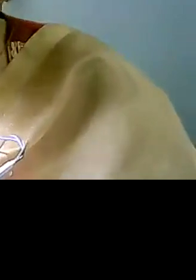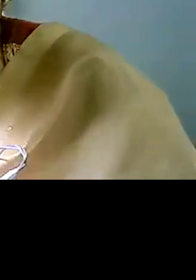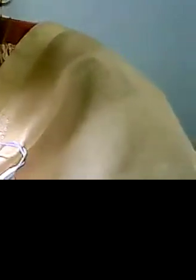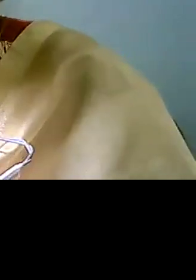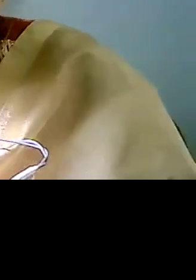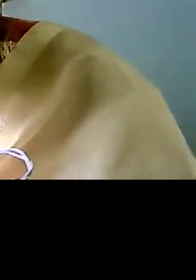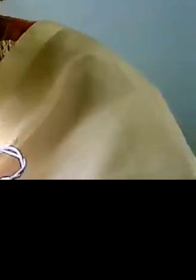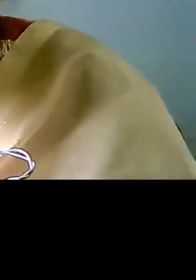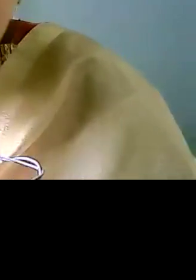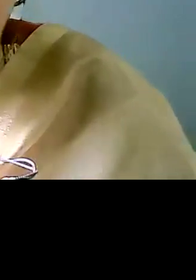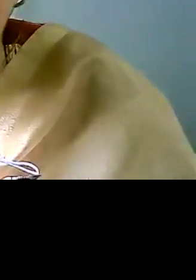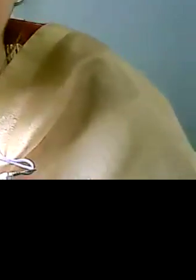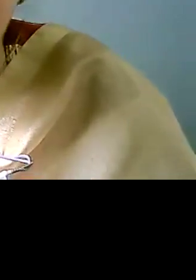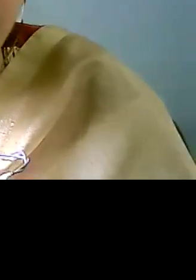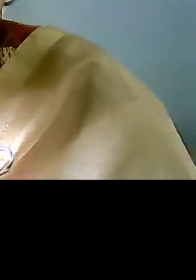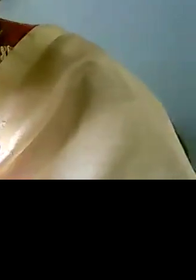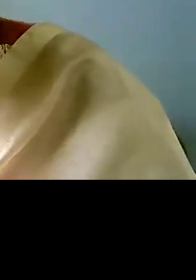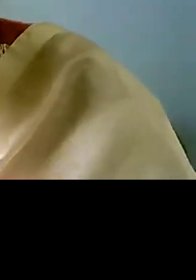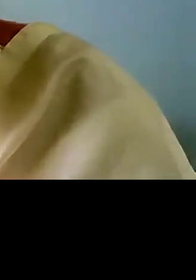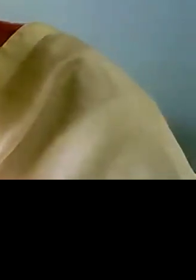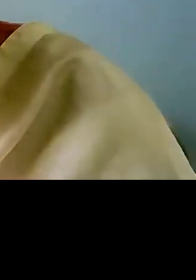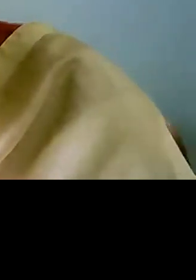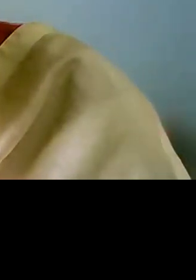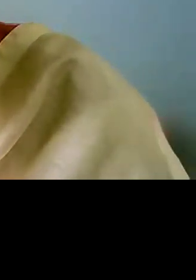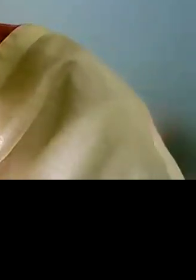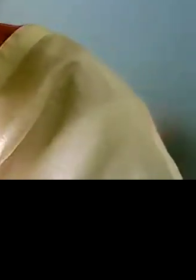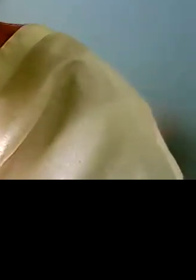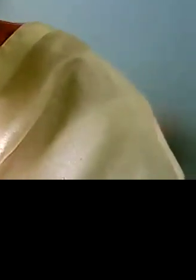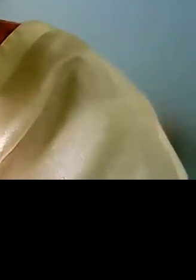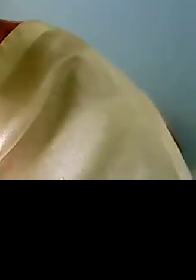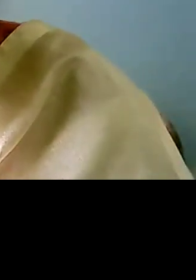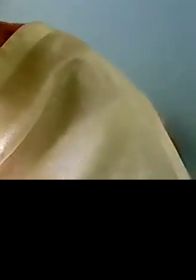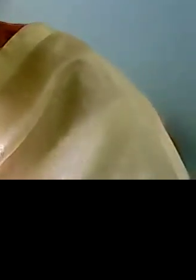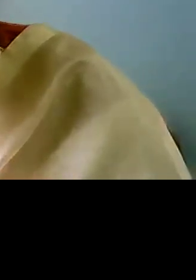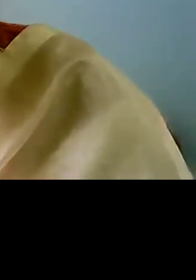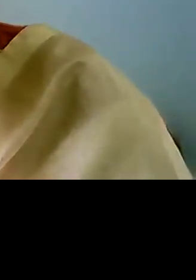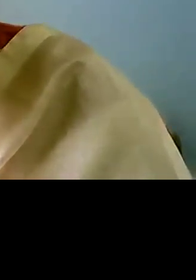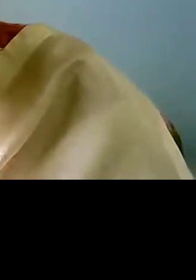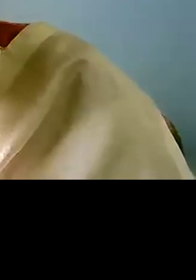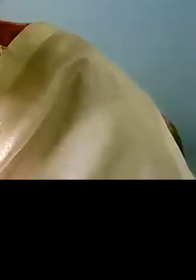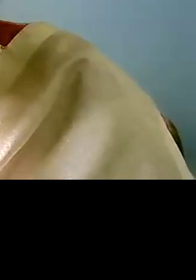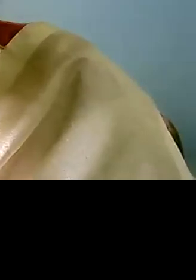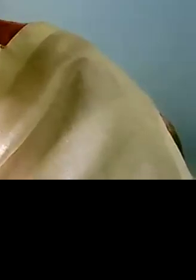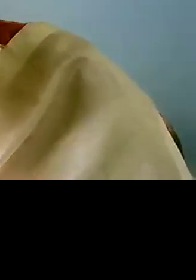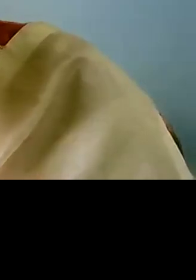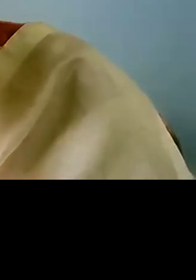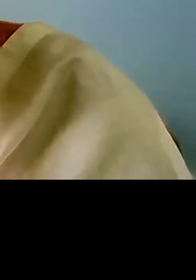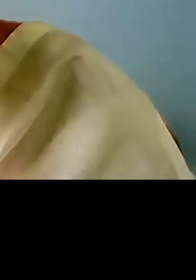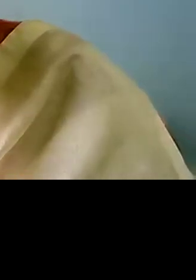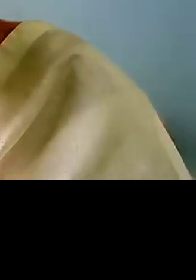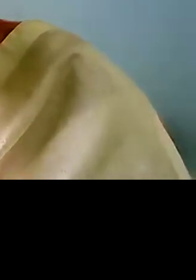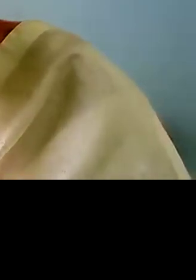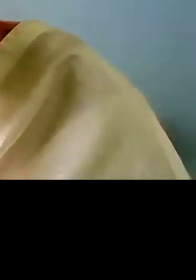everything fell in place and she quickly took up the task. So thank you so much, Kalpita. Last but not the least, my wonderful